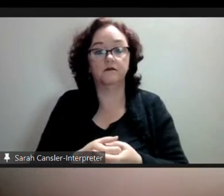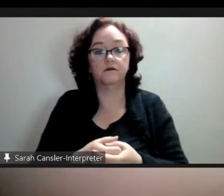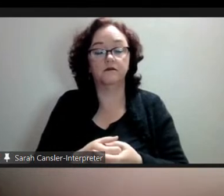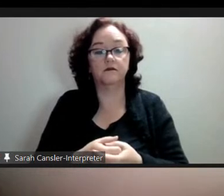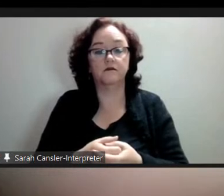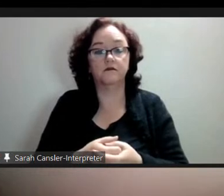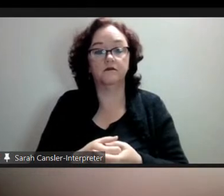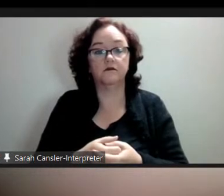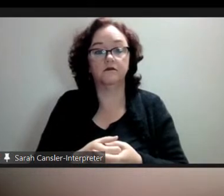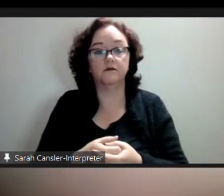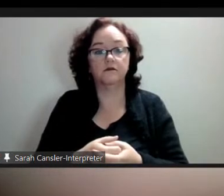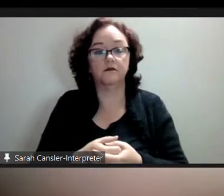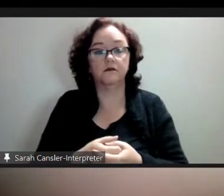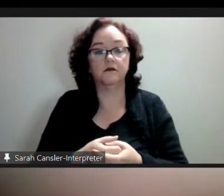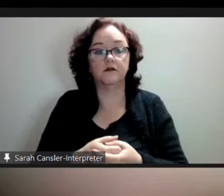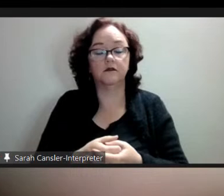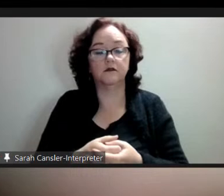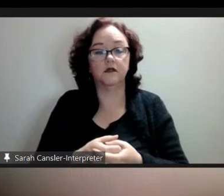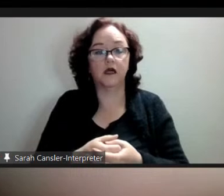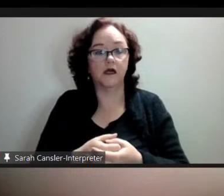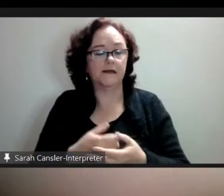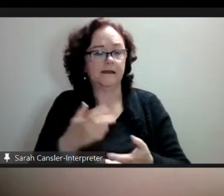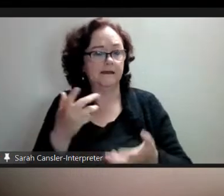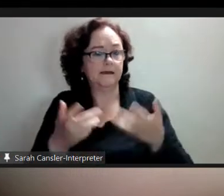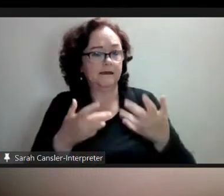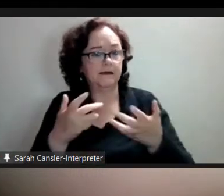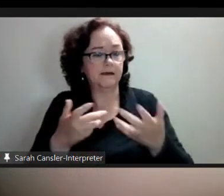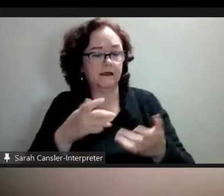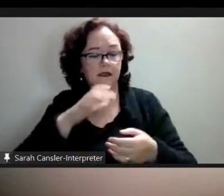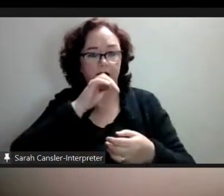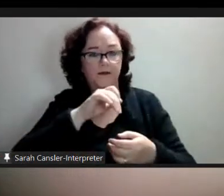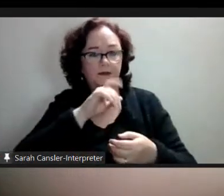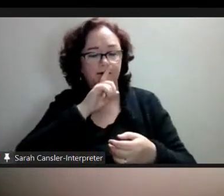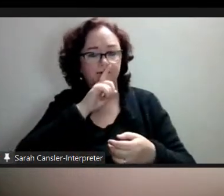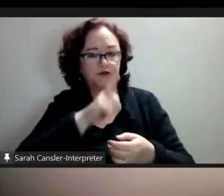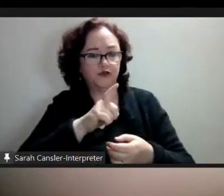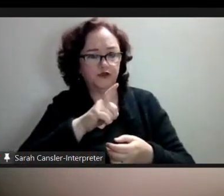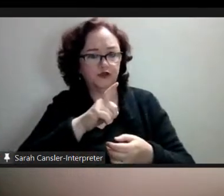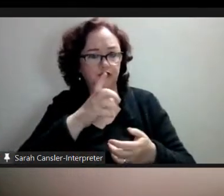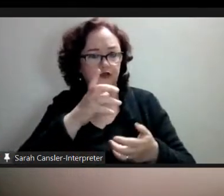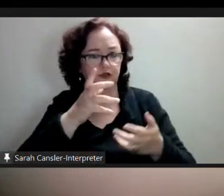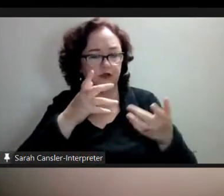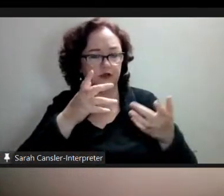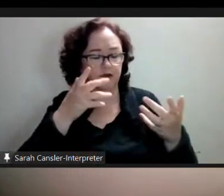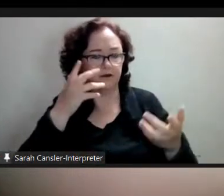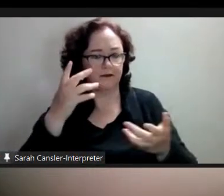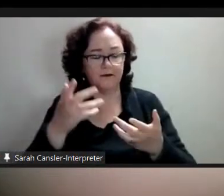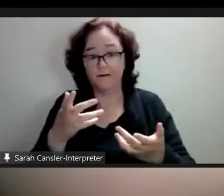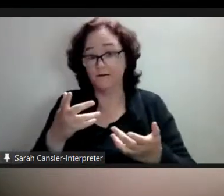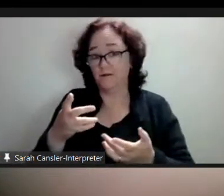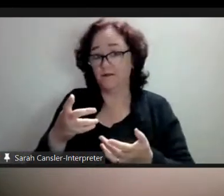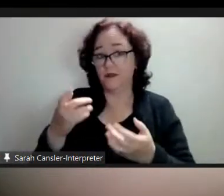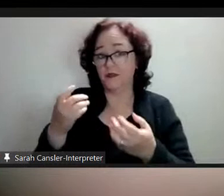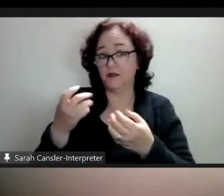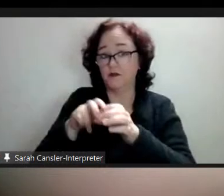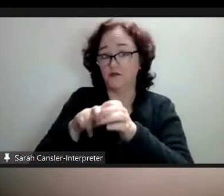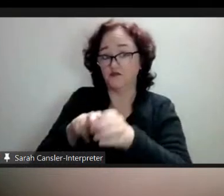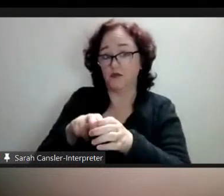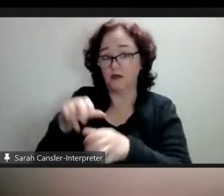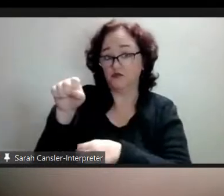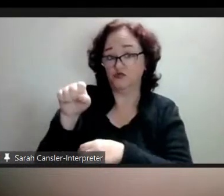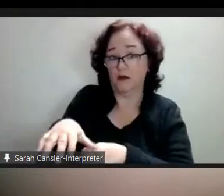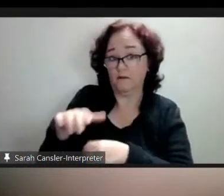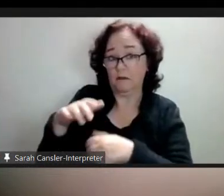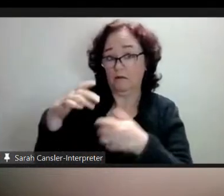I don't know if that question is directed at me. I'm not sure what the ride drop-off is. Bus stops in the